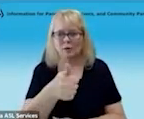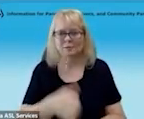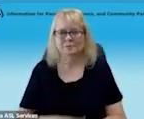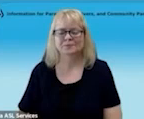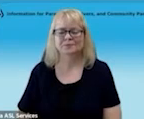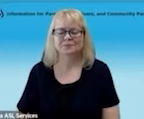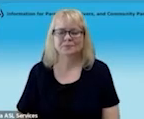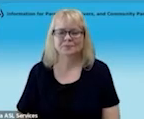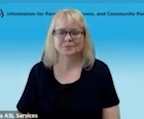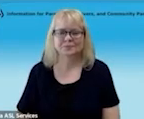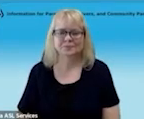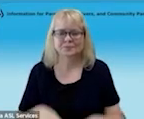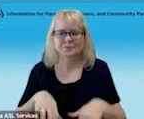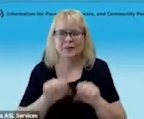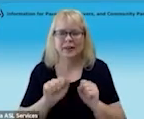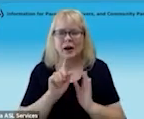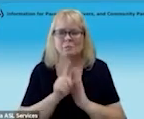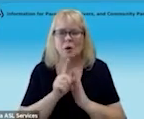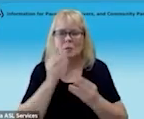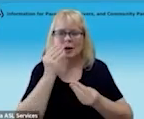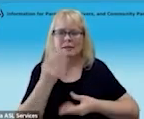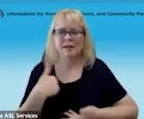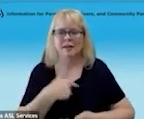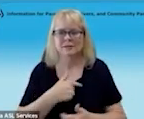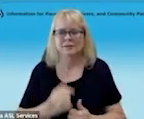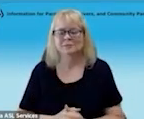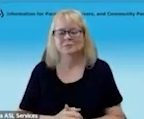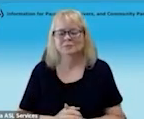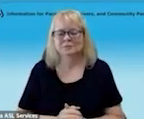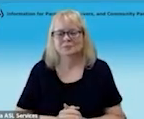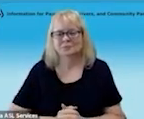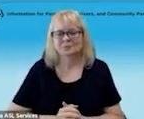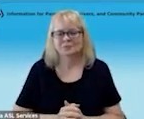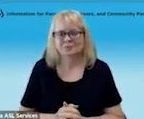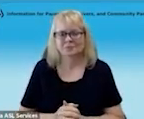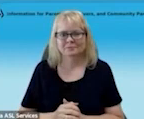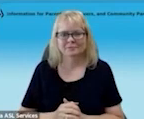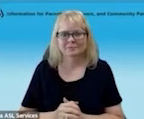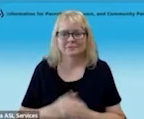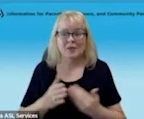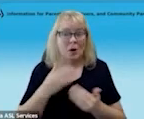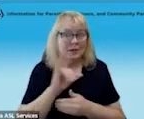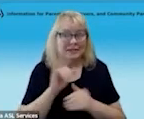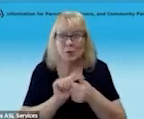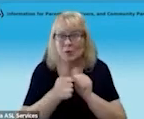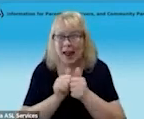Those are rapid responses coming in. We have 30 seconds for this time. So please